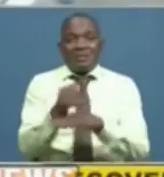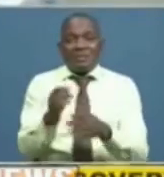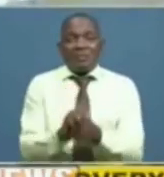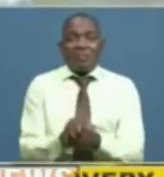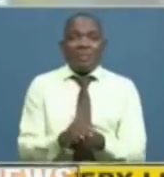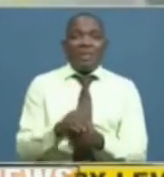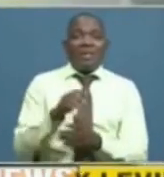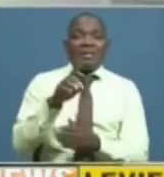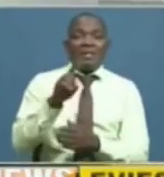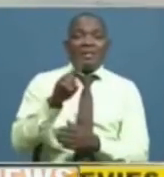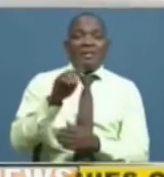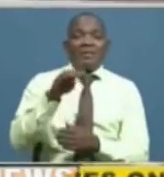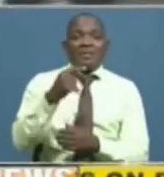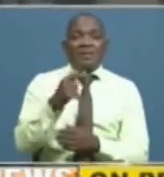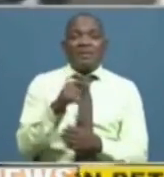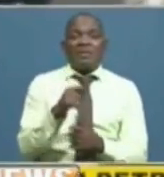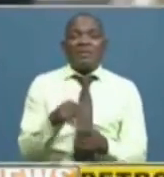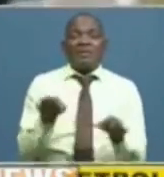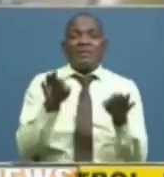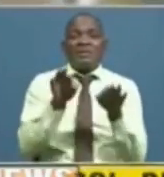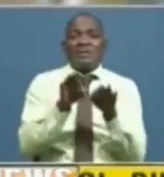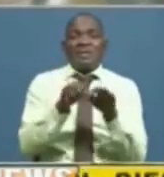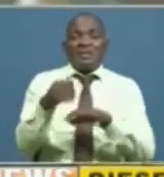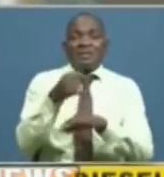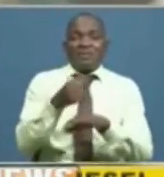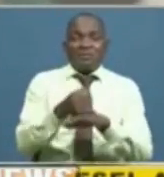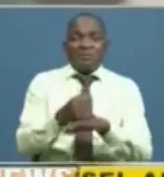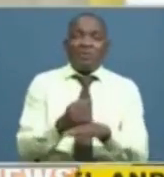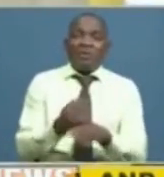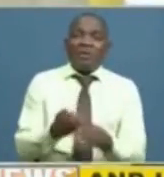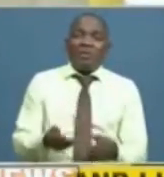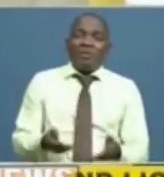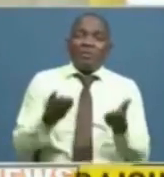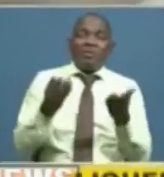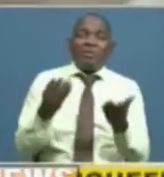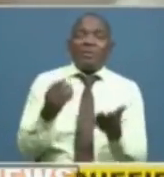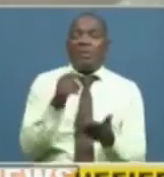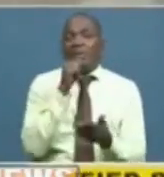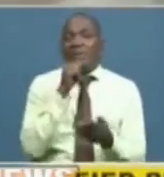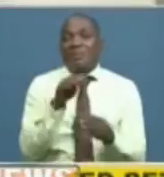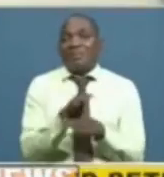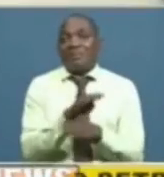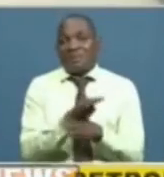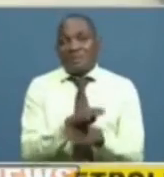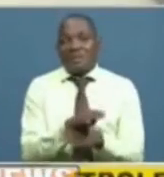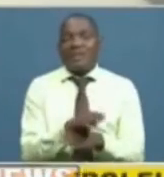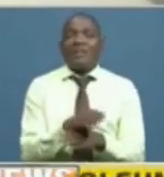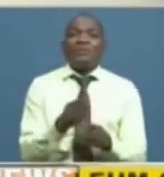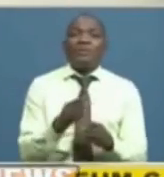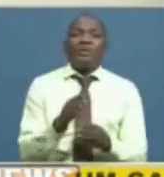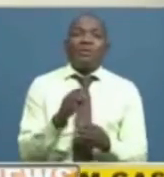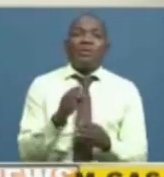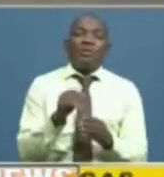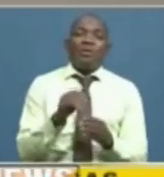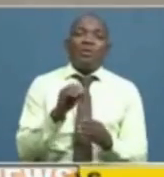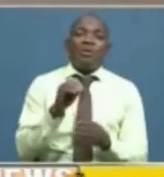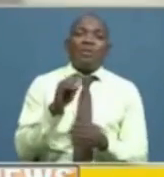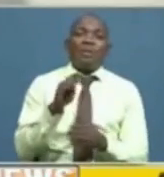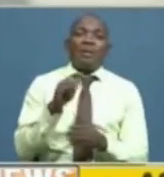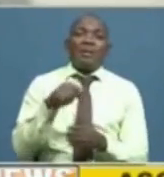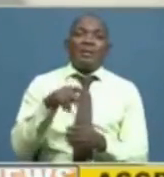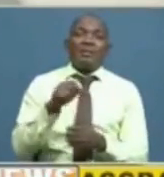DBG has become a key institution to promote private sector-led growth under the Ghana Cares About Tampa program, which